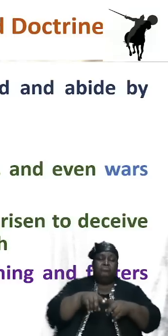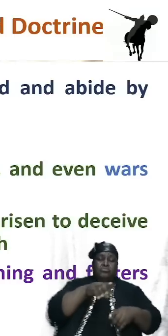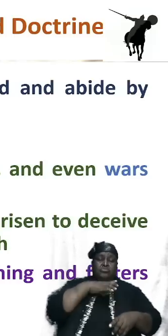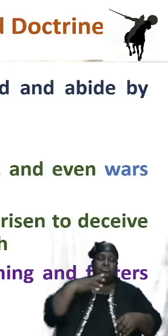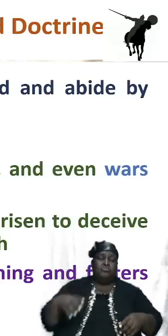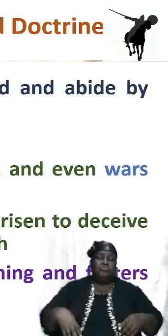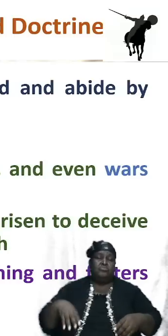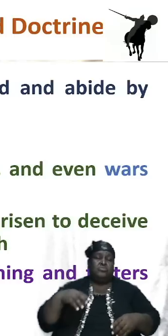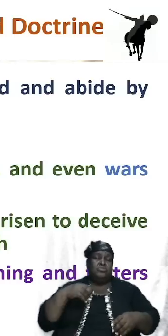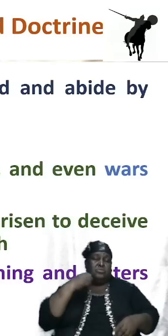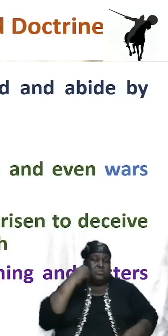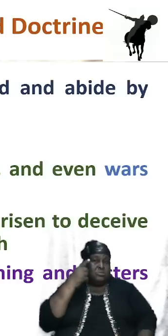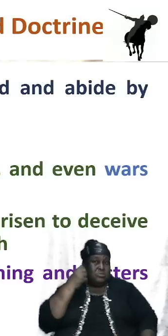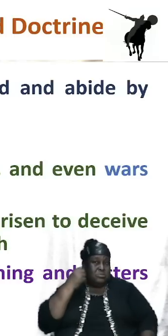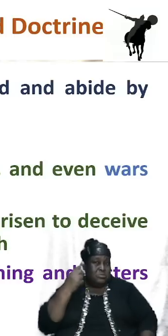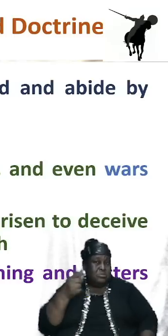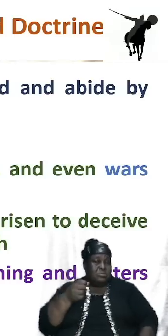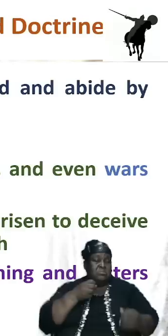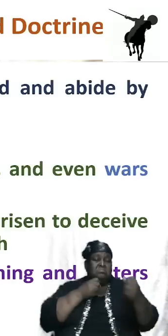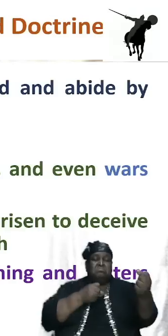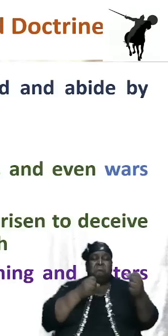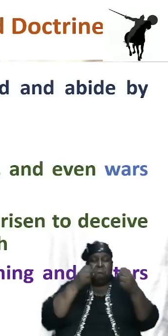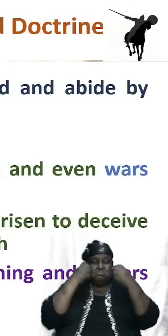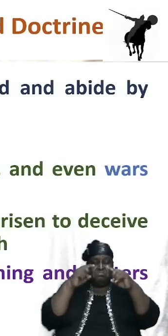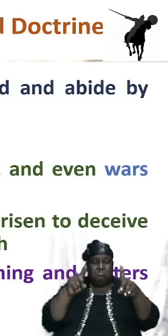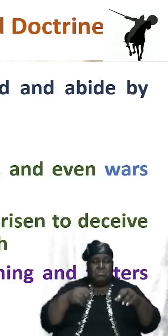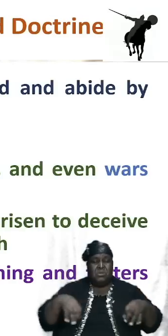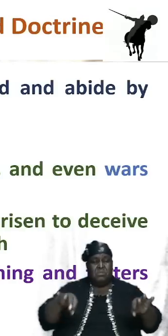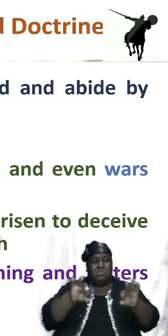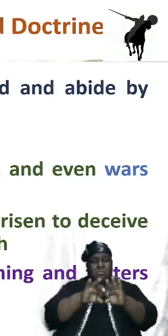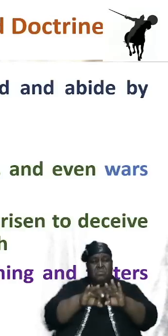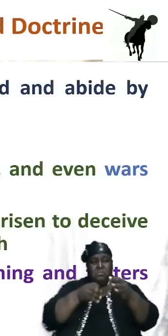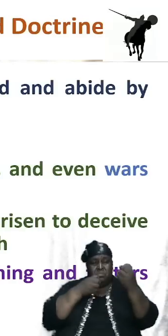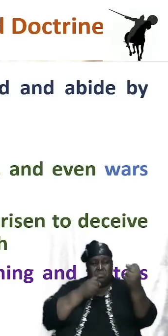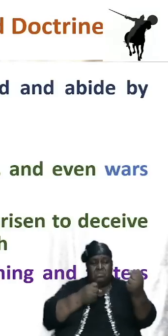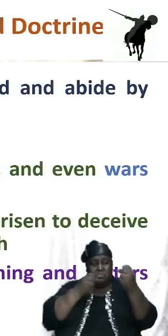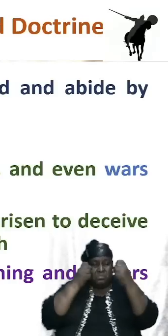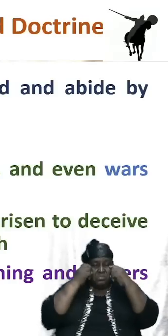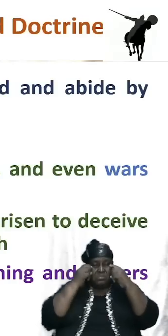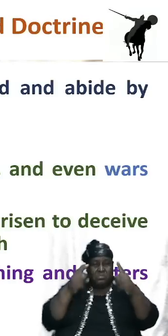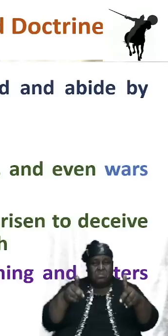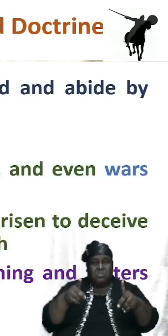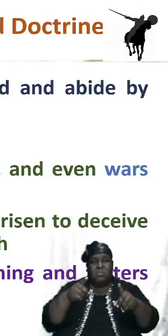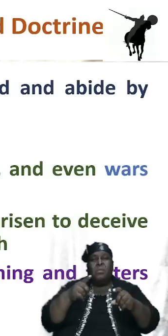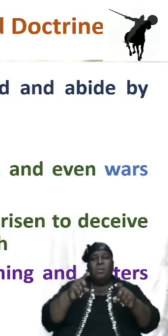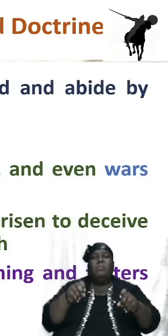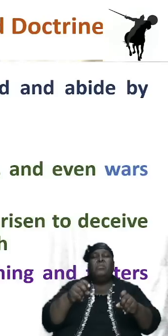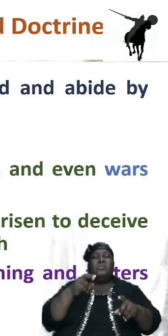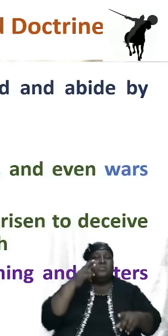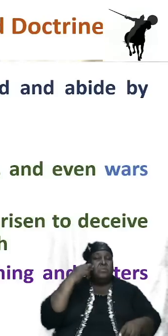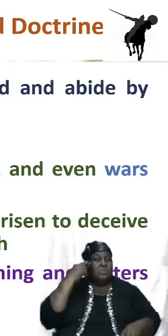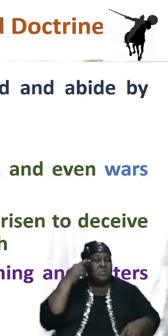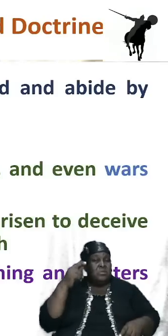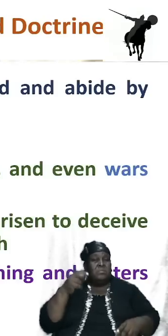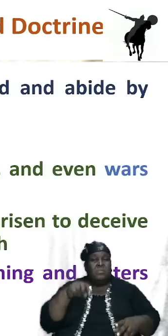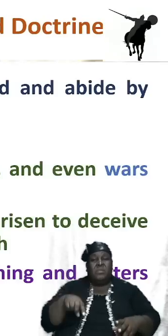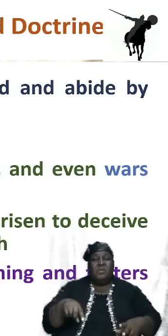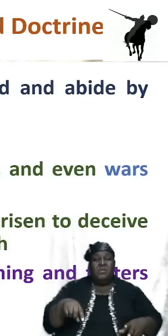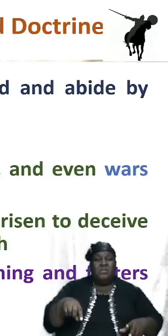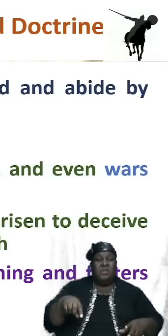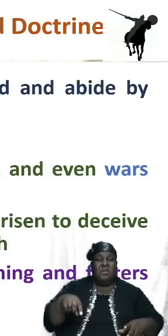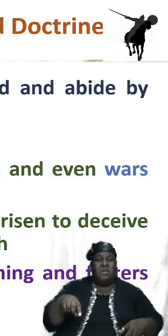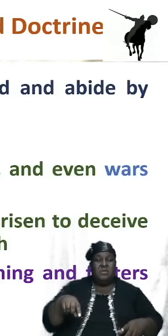sound doctrine. It's very important that we understand the importance of sound doctrine, because we must realize that in this season there are a lot of